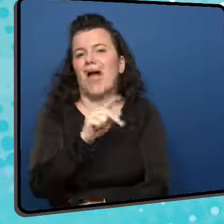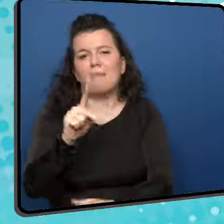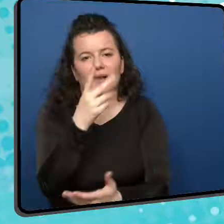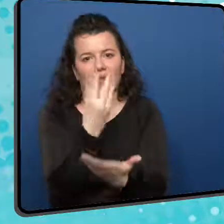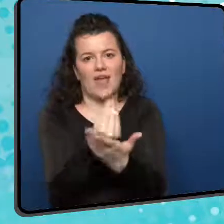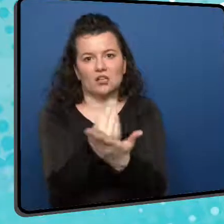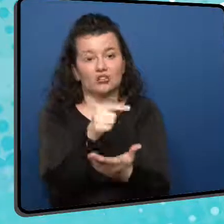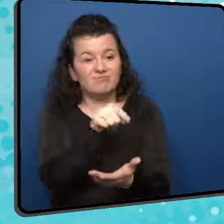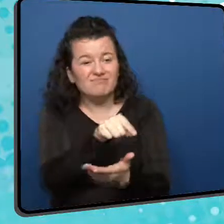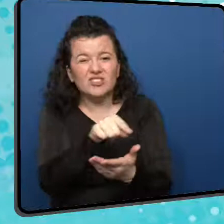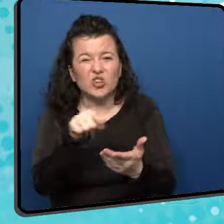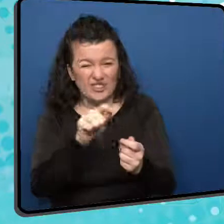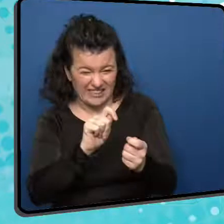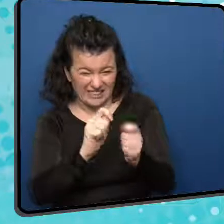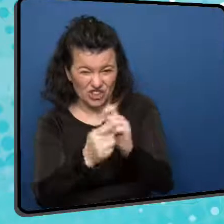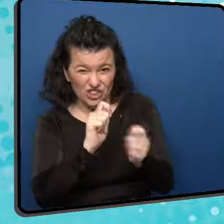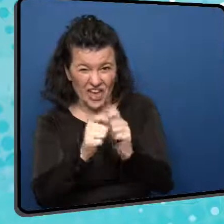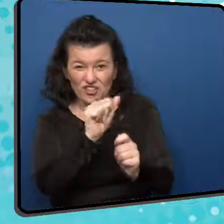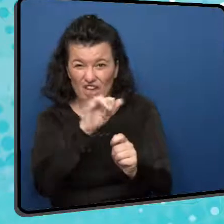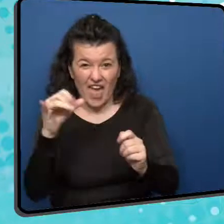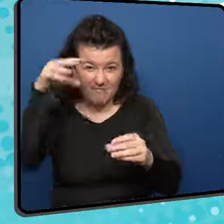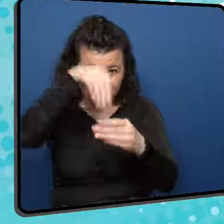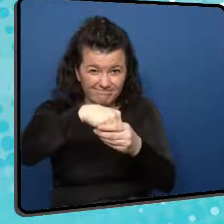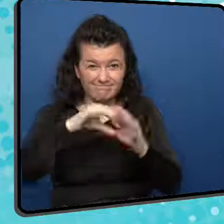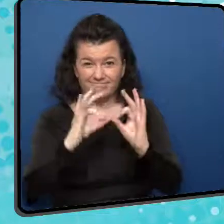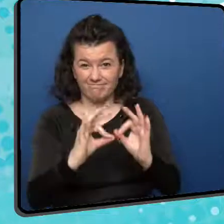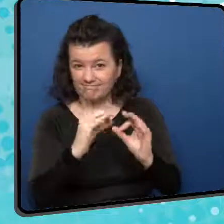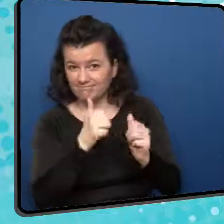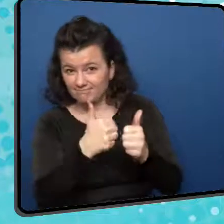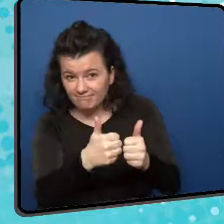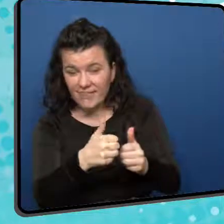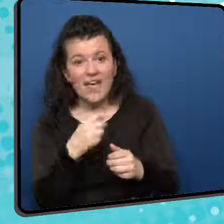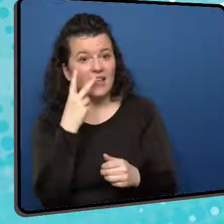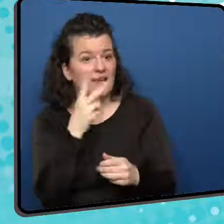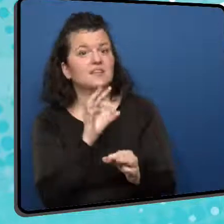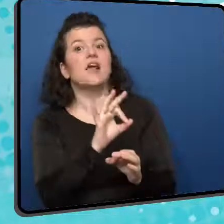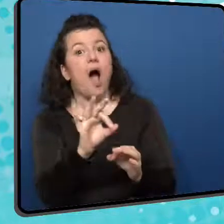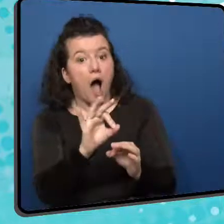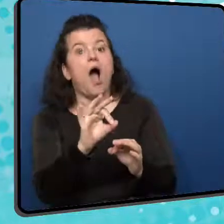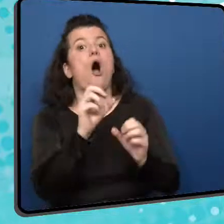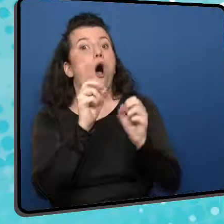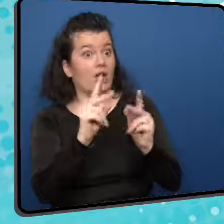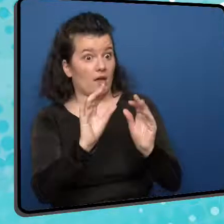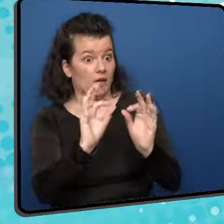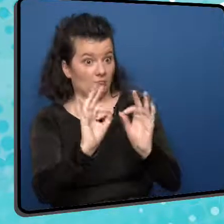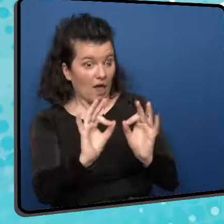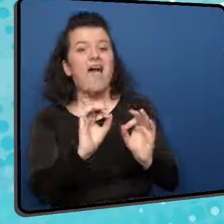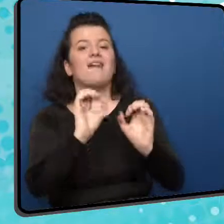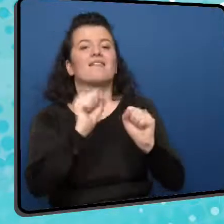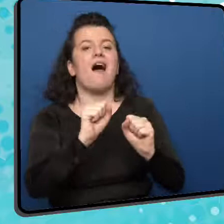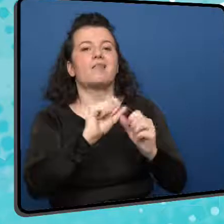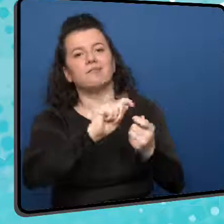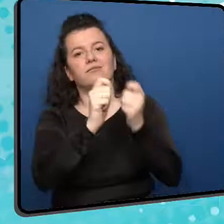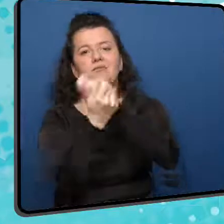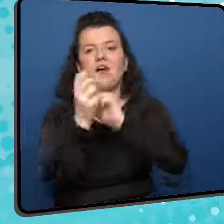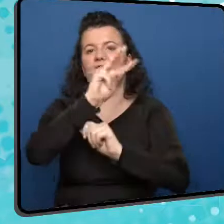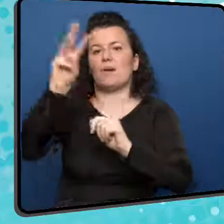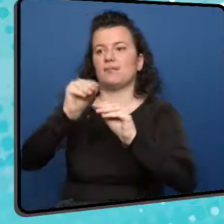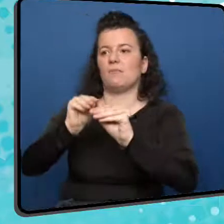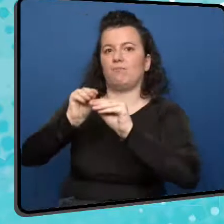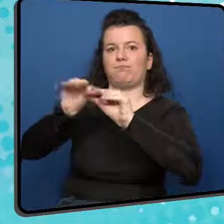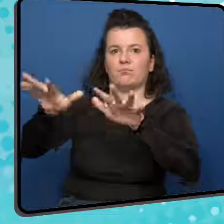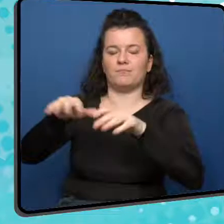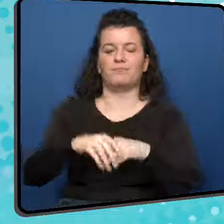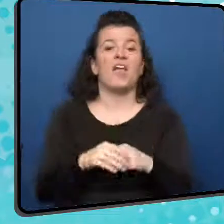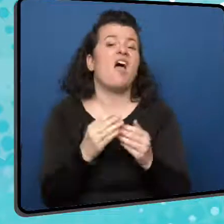understand what the next best action is for somebody to take on their platform. Or it could be, looking at something a bit more advanced,